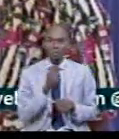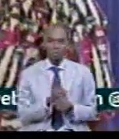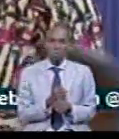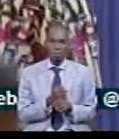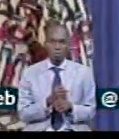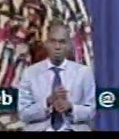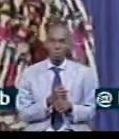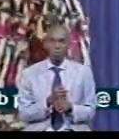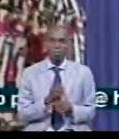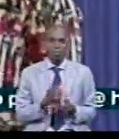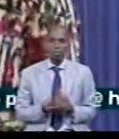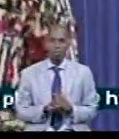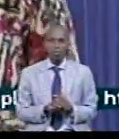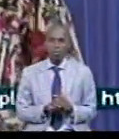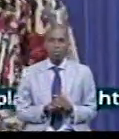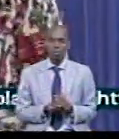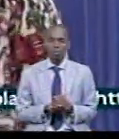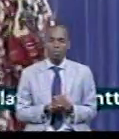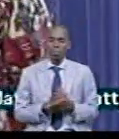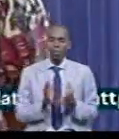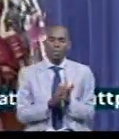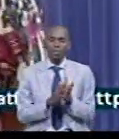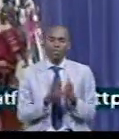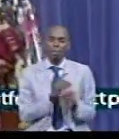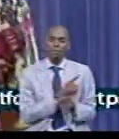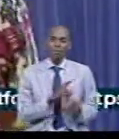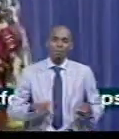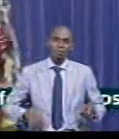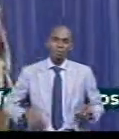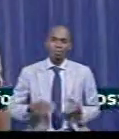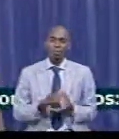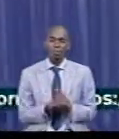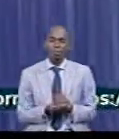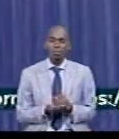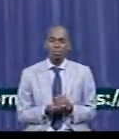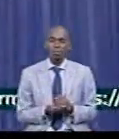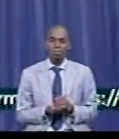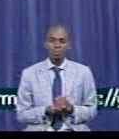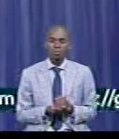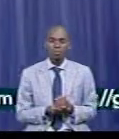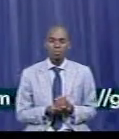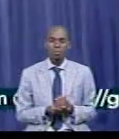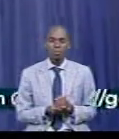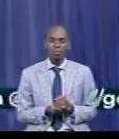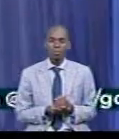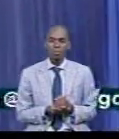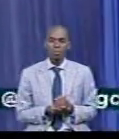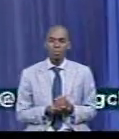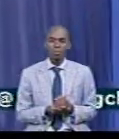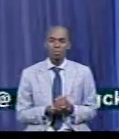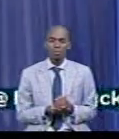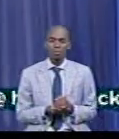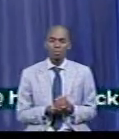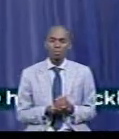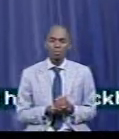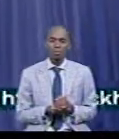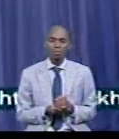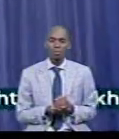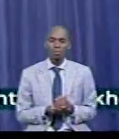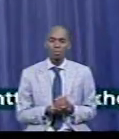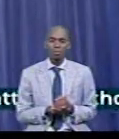your testimony. Praise the Lord. Ephraim Ya Asum, if return I'm free by being earlier